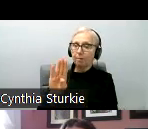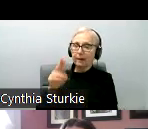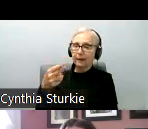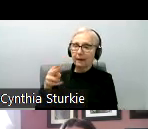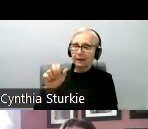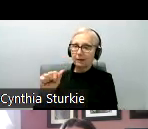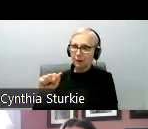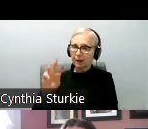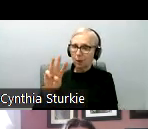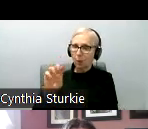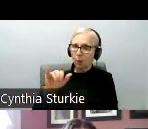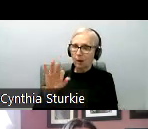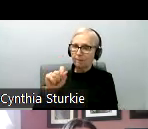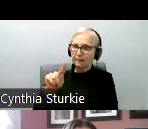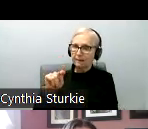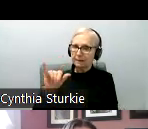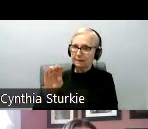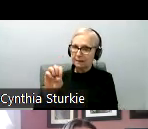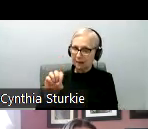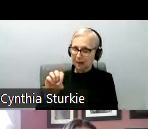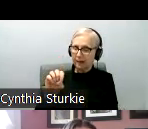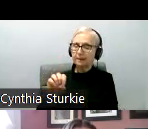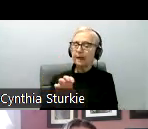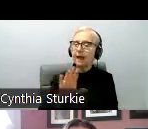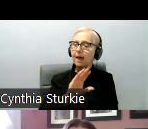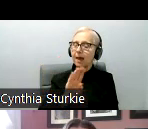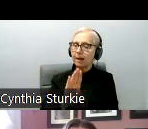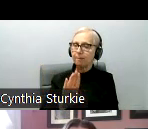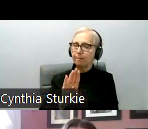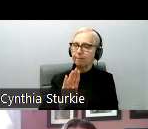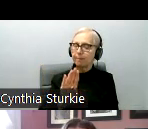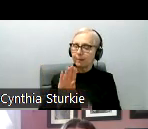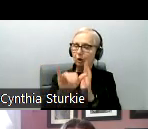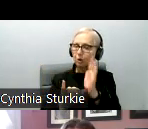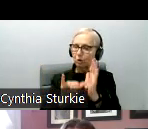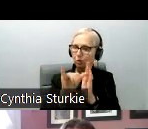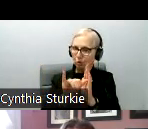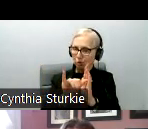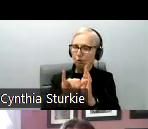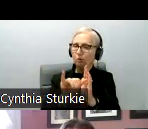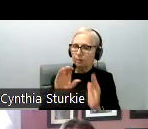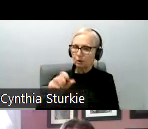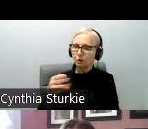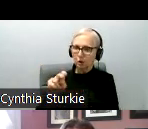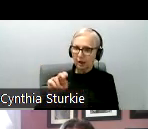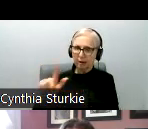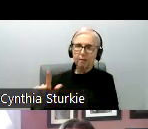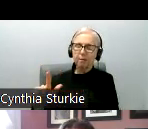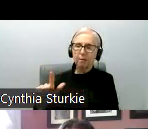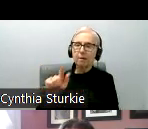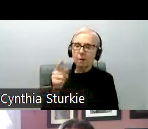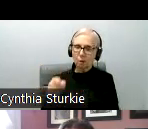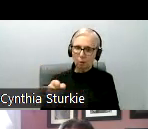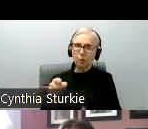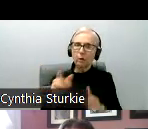and on our YouTube channel. BHA staff will have access to the chat and transcript to ensure your comments are